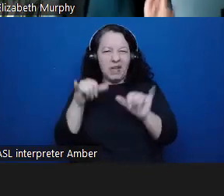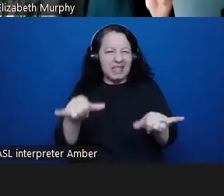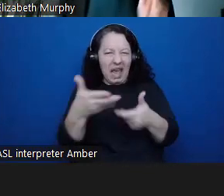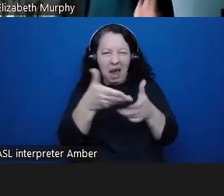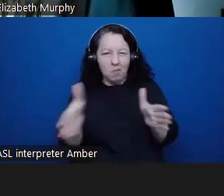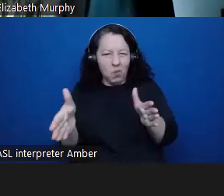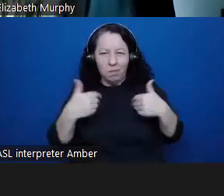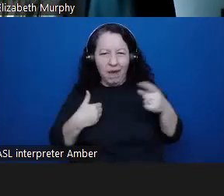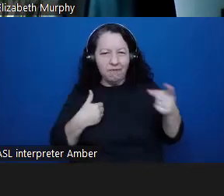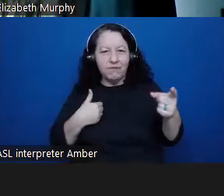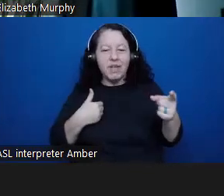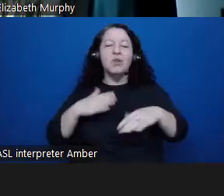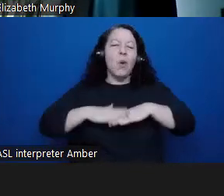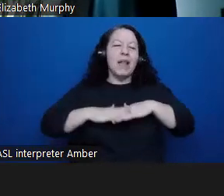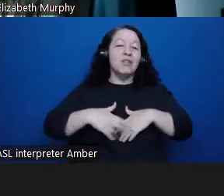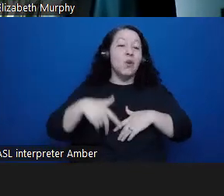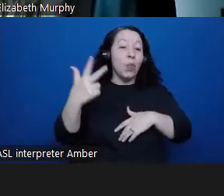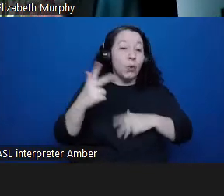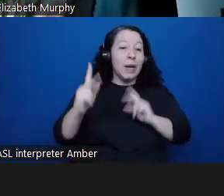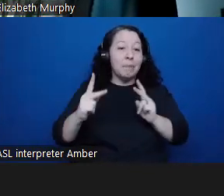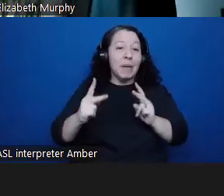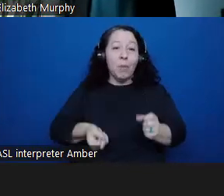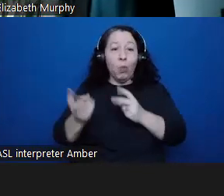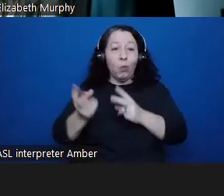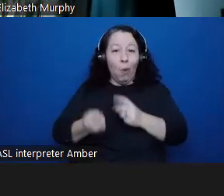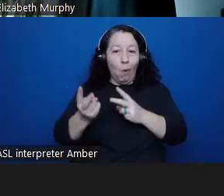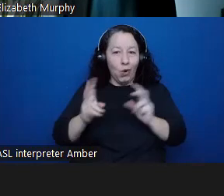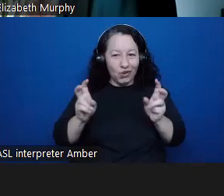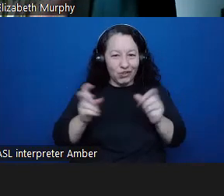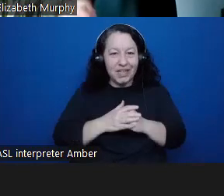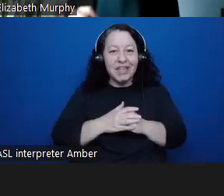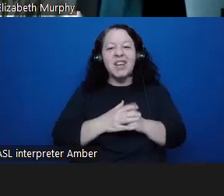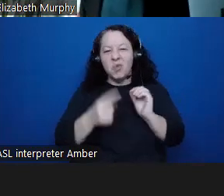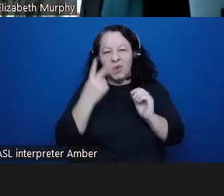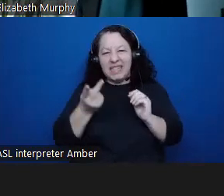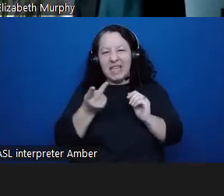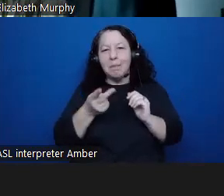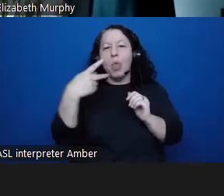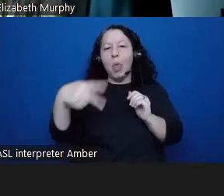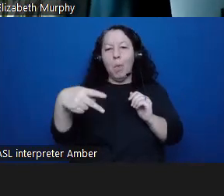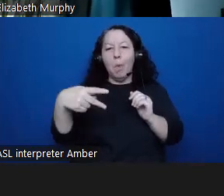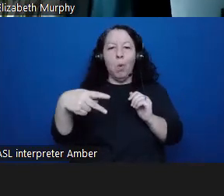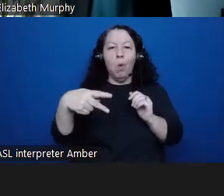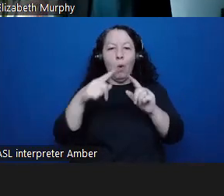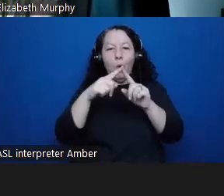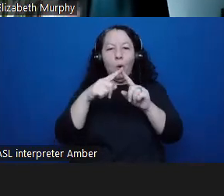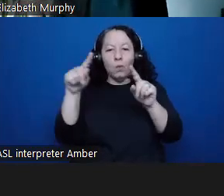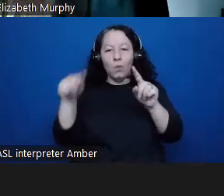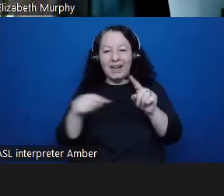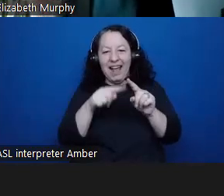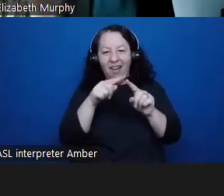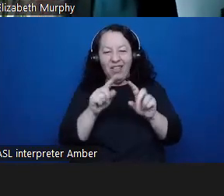least 3 throwers, as indicated by the purple rectangles. There is also a station with a turntable